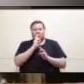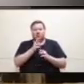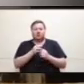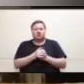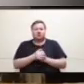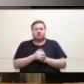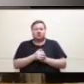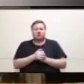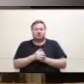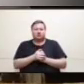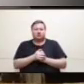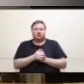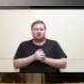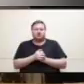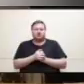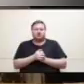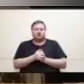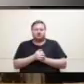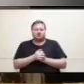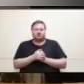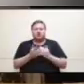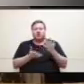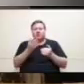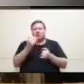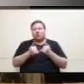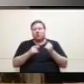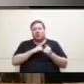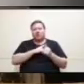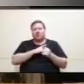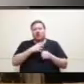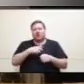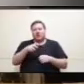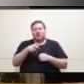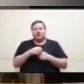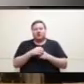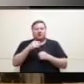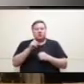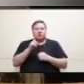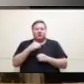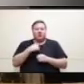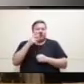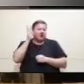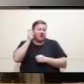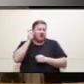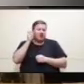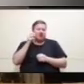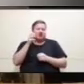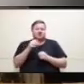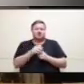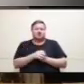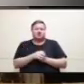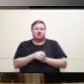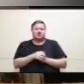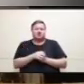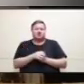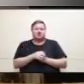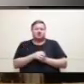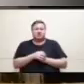got it wrong because I was moving in and out. So from what I hear, it sounds like this.